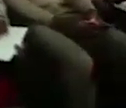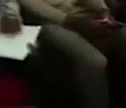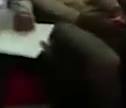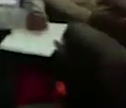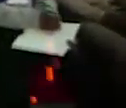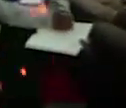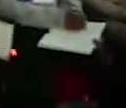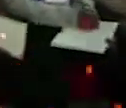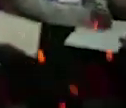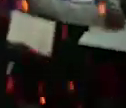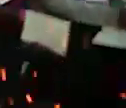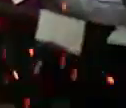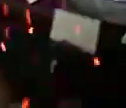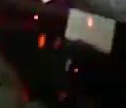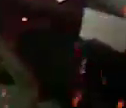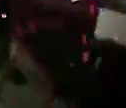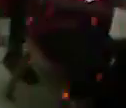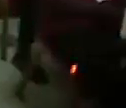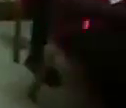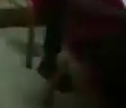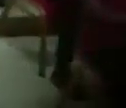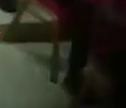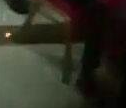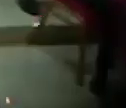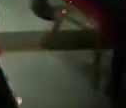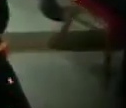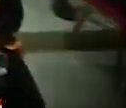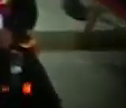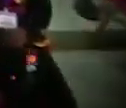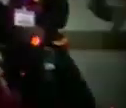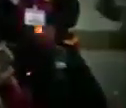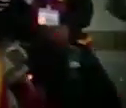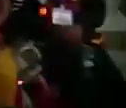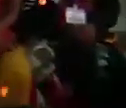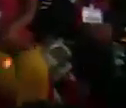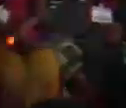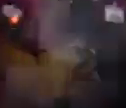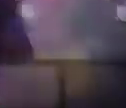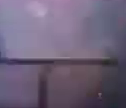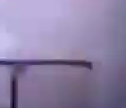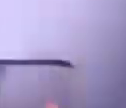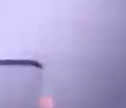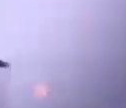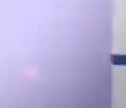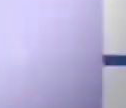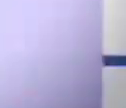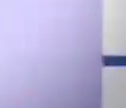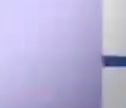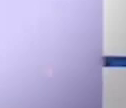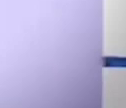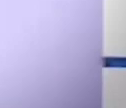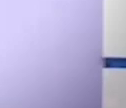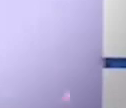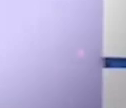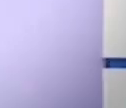don't take it too far. I'm a nation. The Bible said that God formed a nation out of one man, Abraham. So